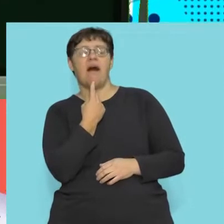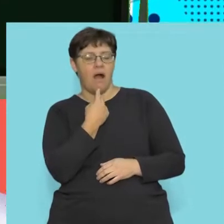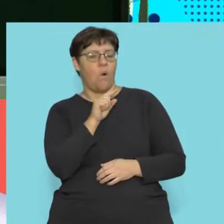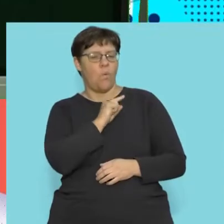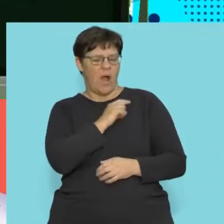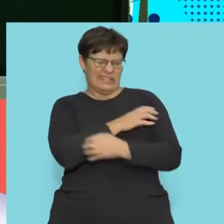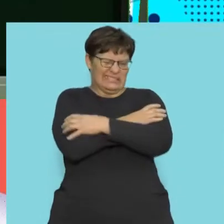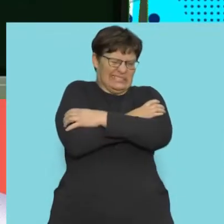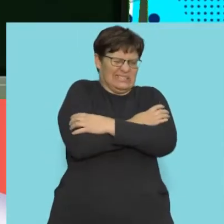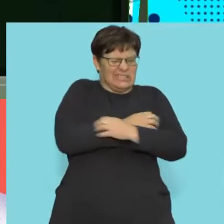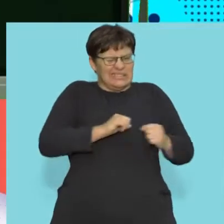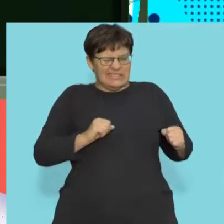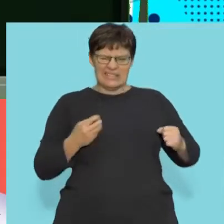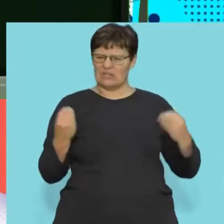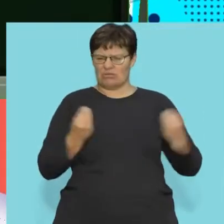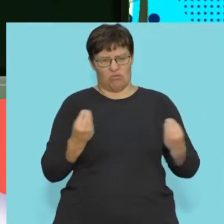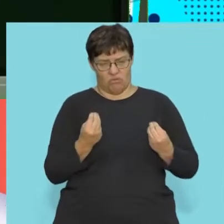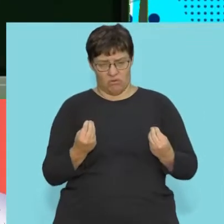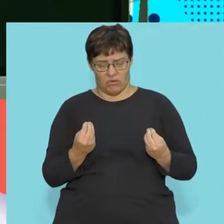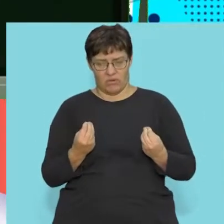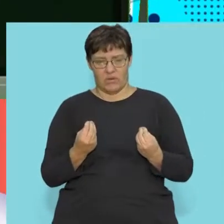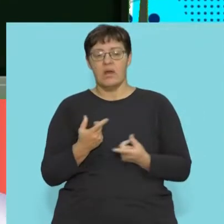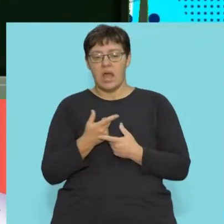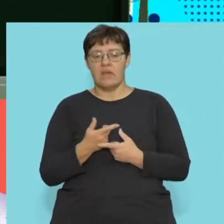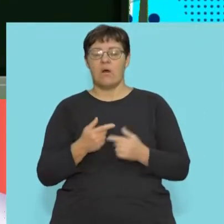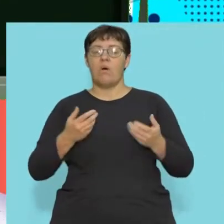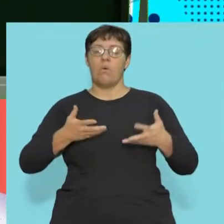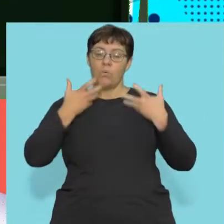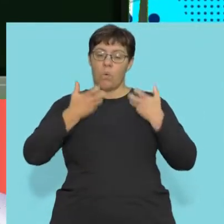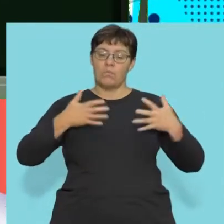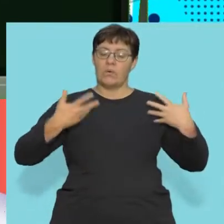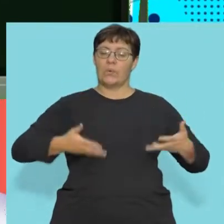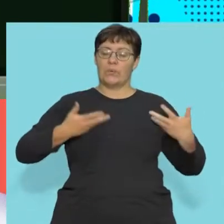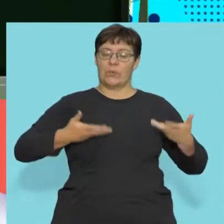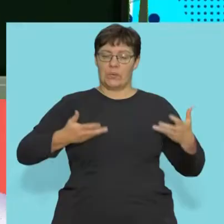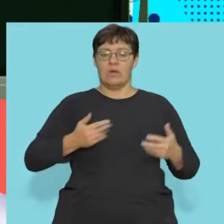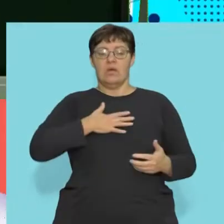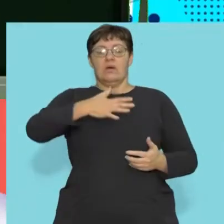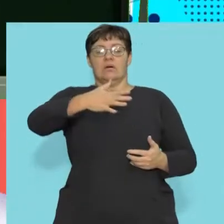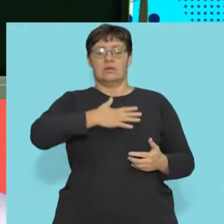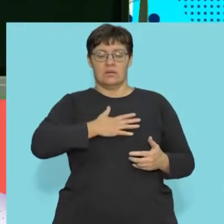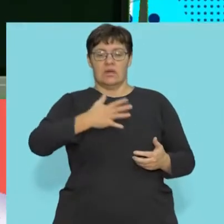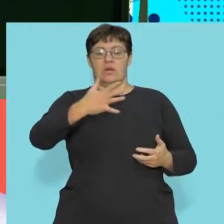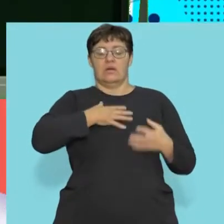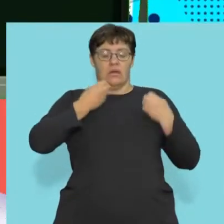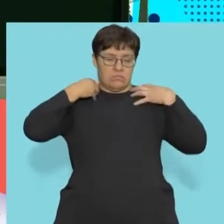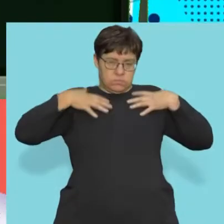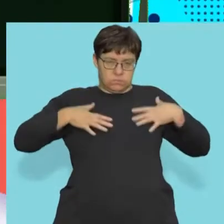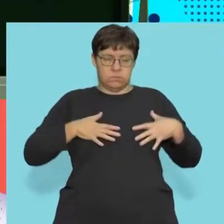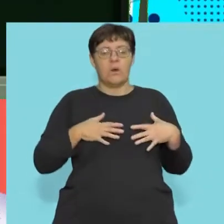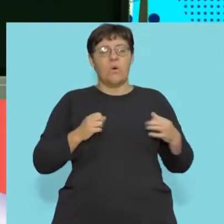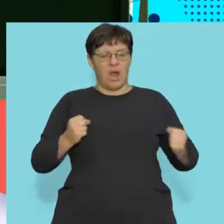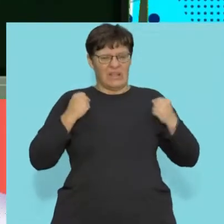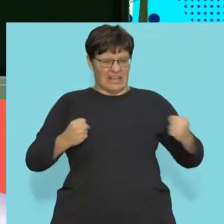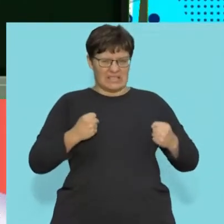we experience the stiffening of our muscles, and that when you warm down, it's increasing the oxygen back into your muscles